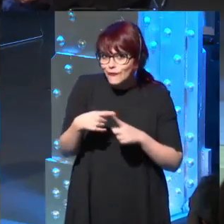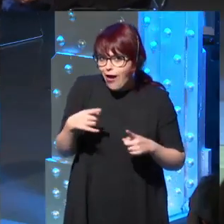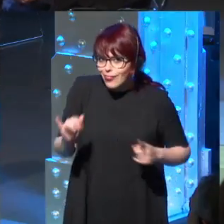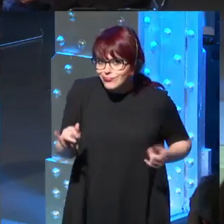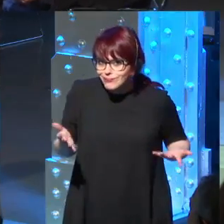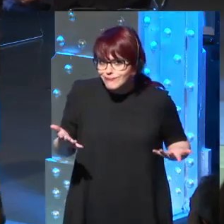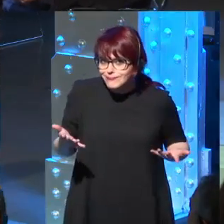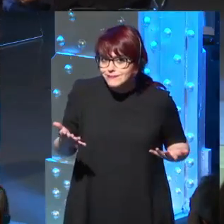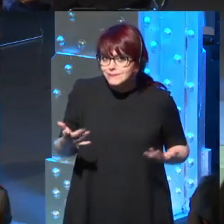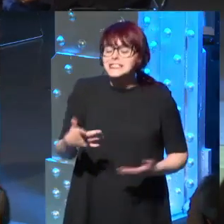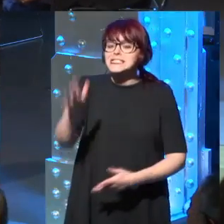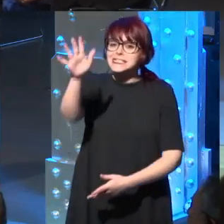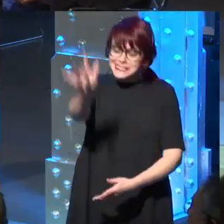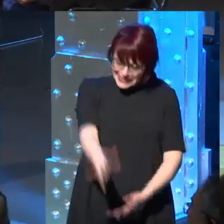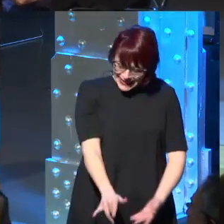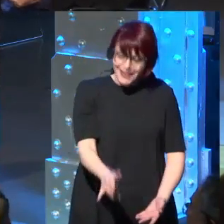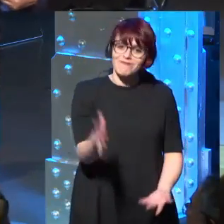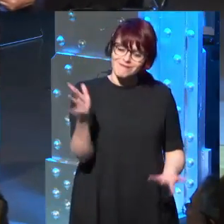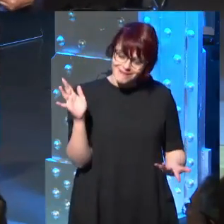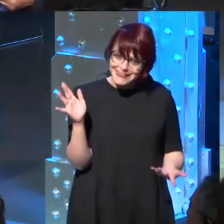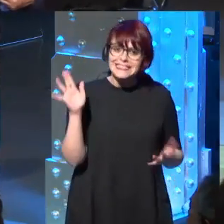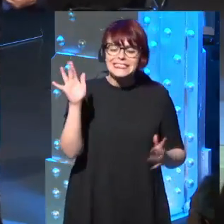They have sex.